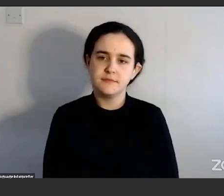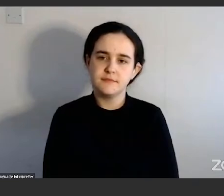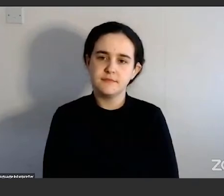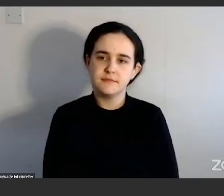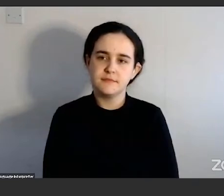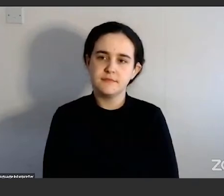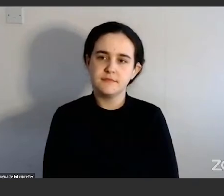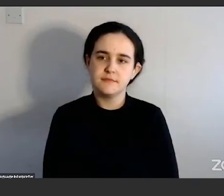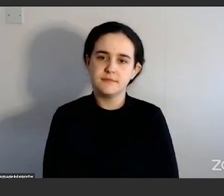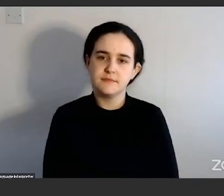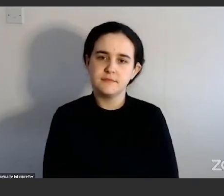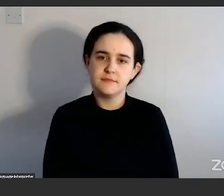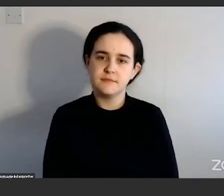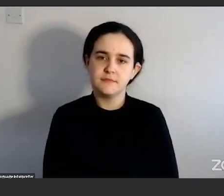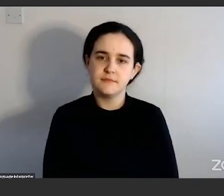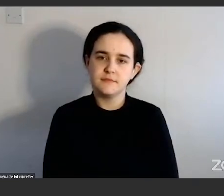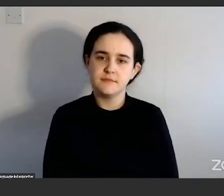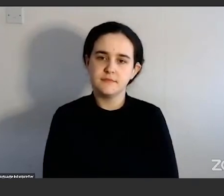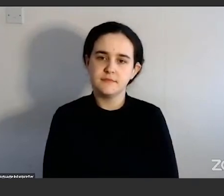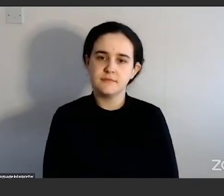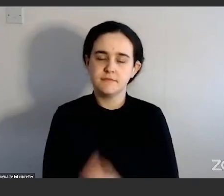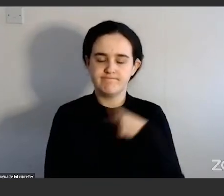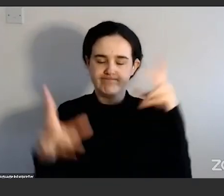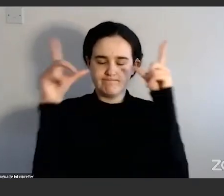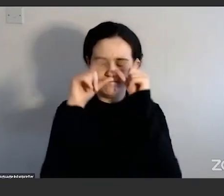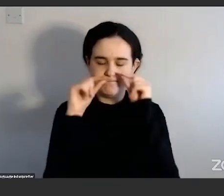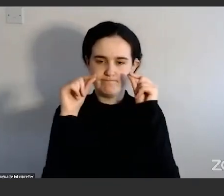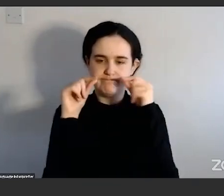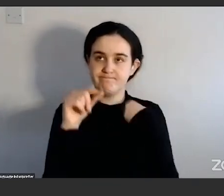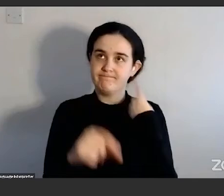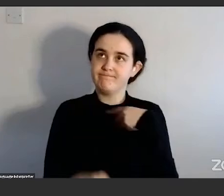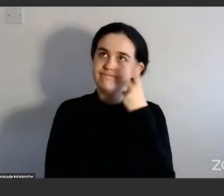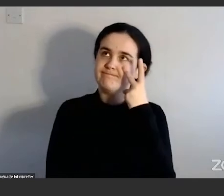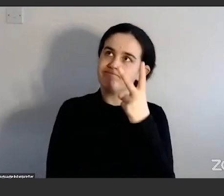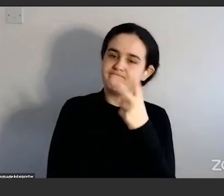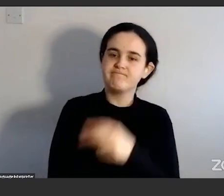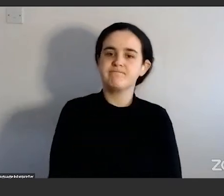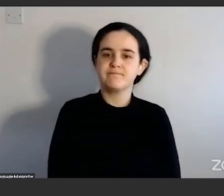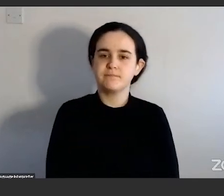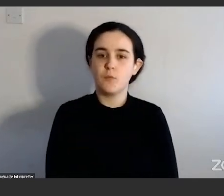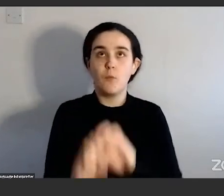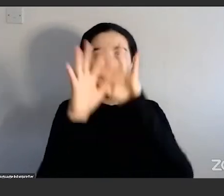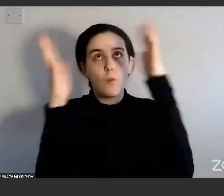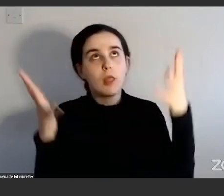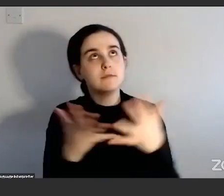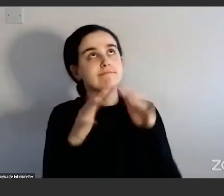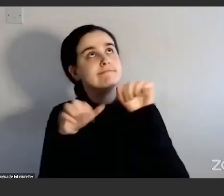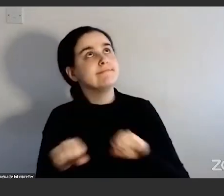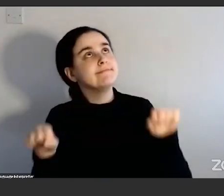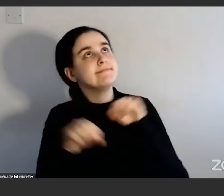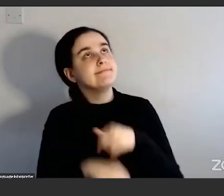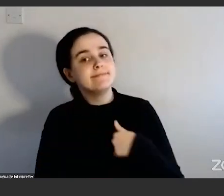Close my eyes and I can see a world that's waiting up for me that I